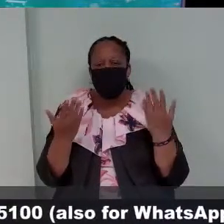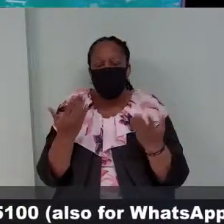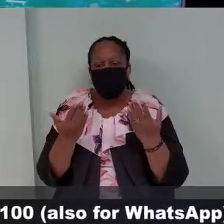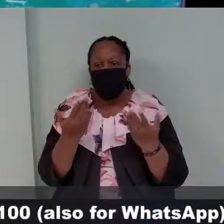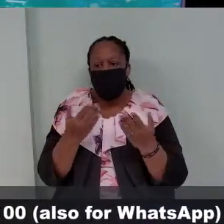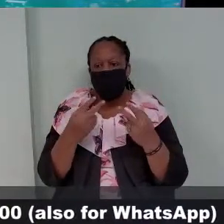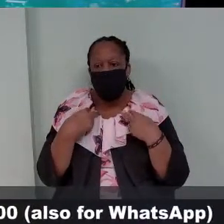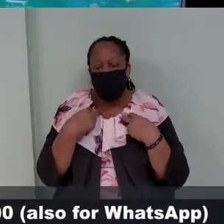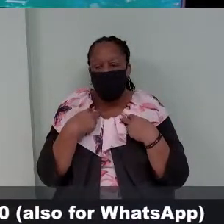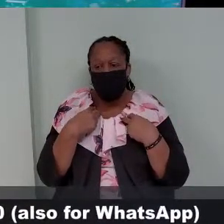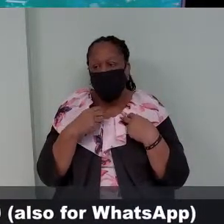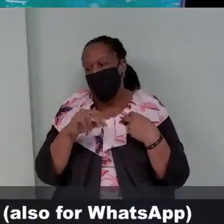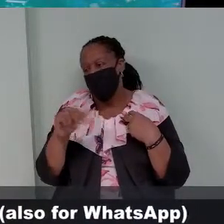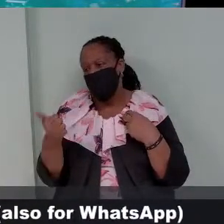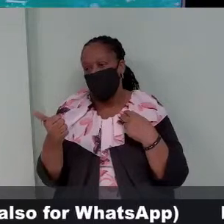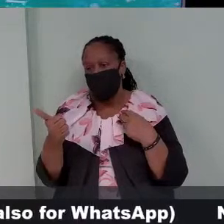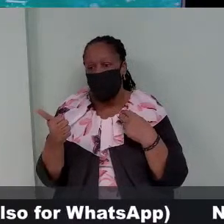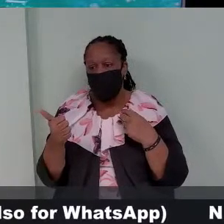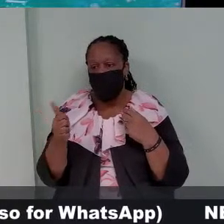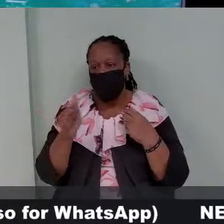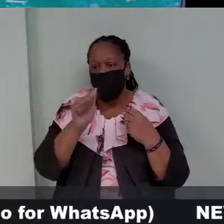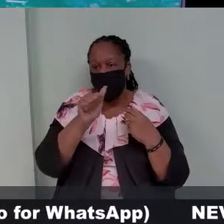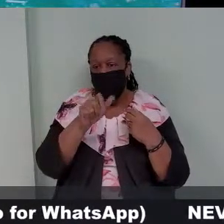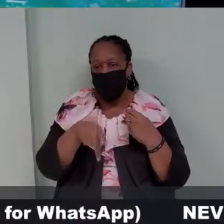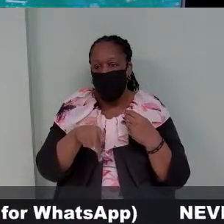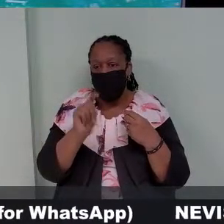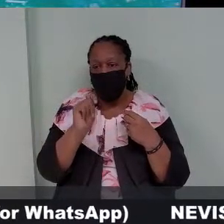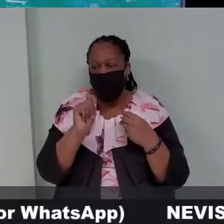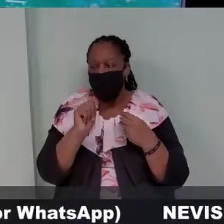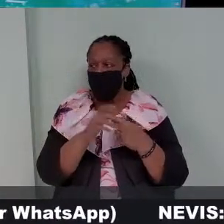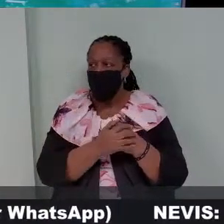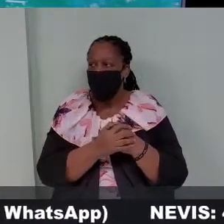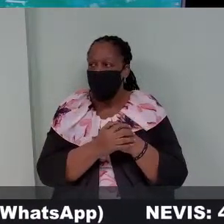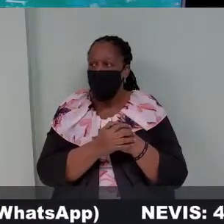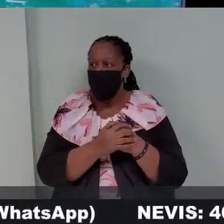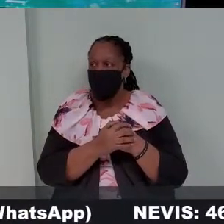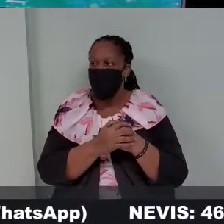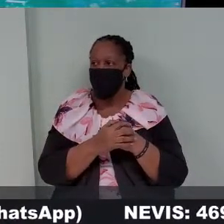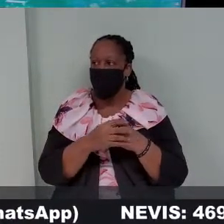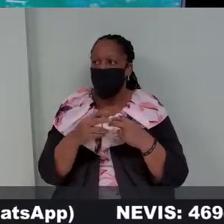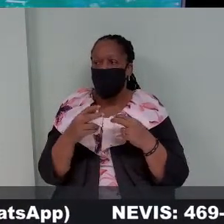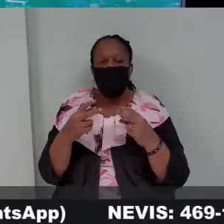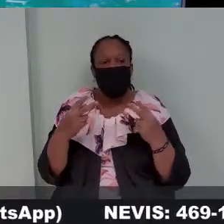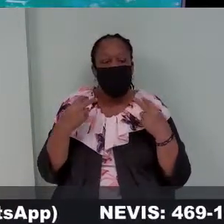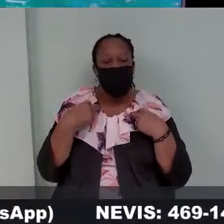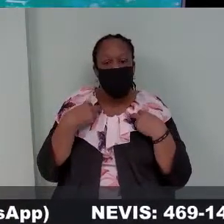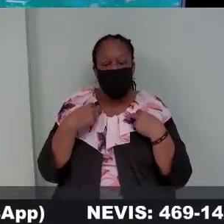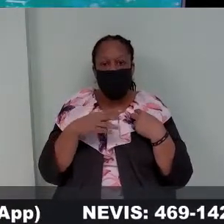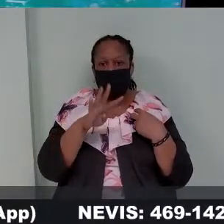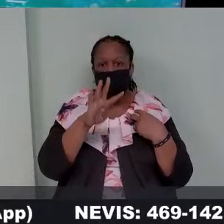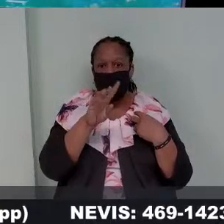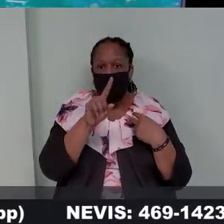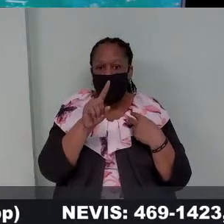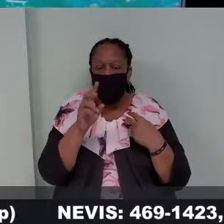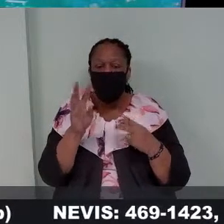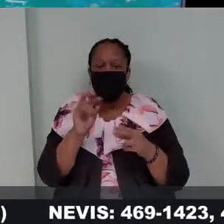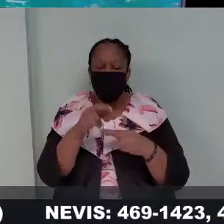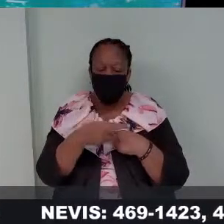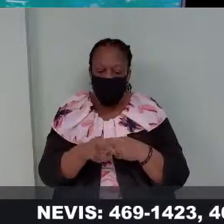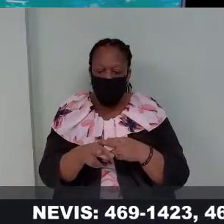available. For example, we have received 41 more rooms in a particular area for quarantine